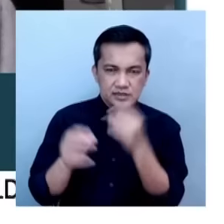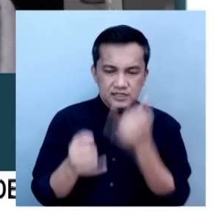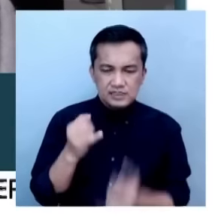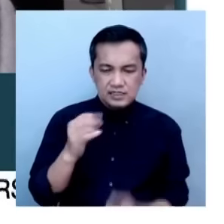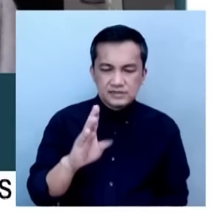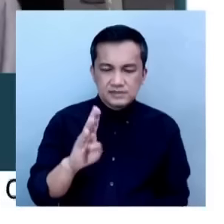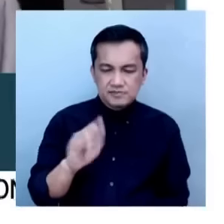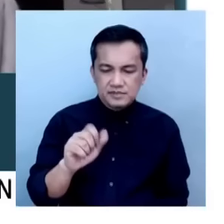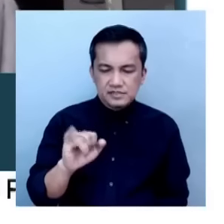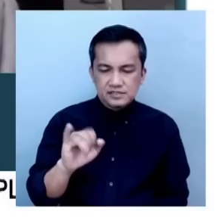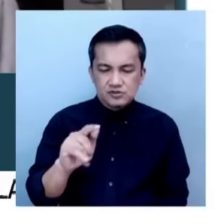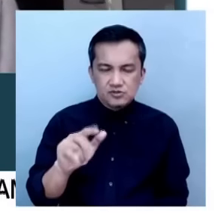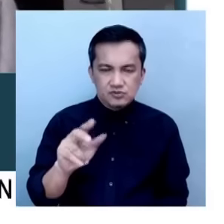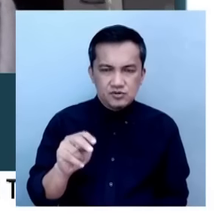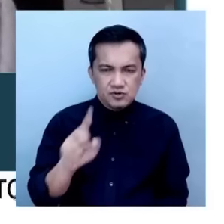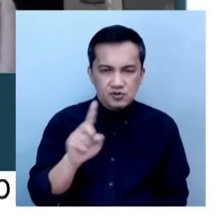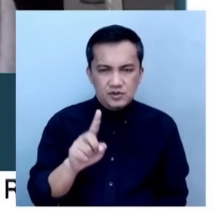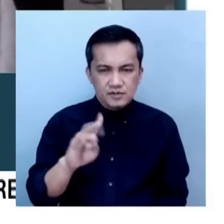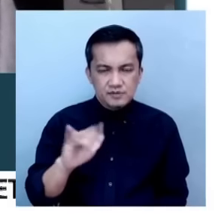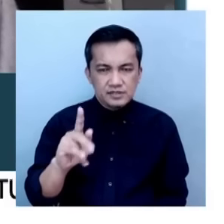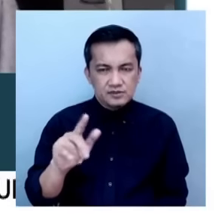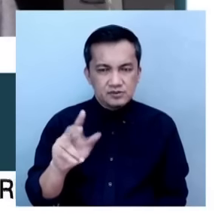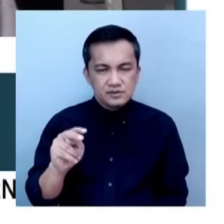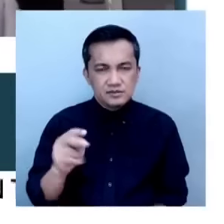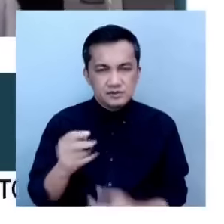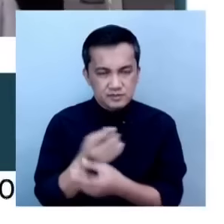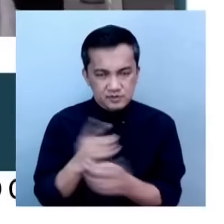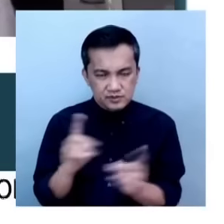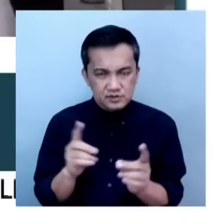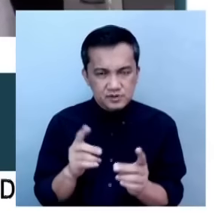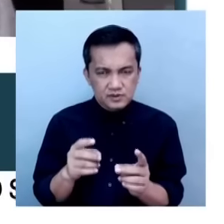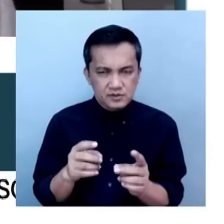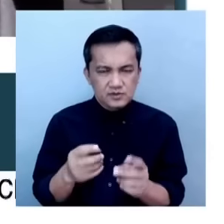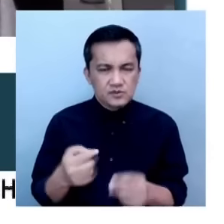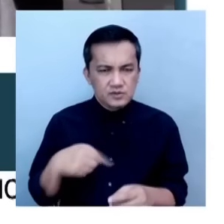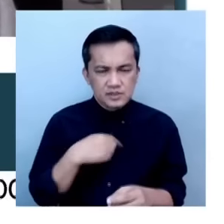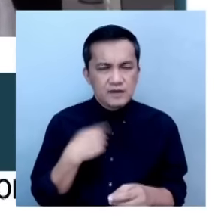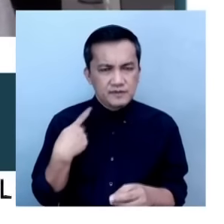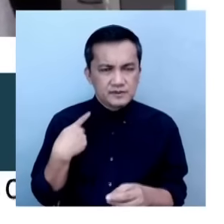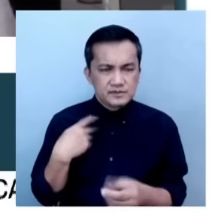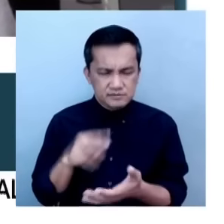bastion of the, or one of the bastions of democracy, and we have stood our ground, no,